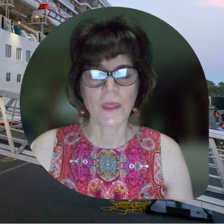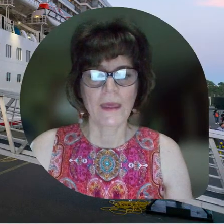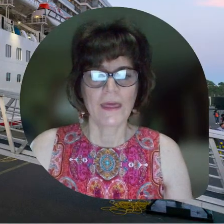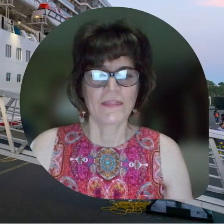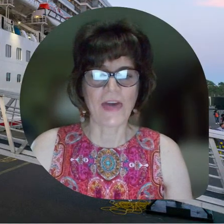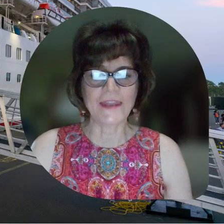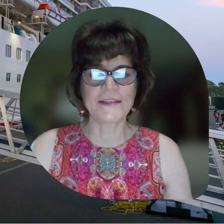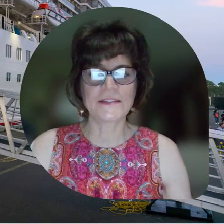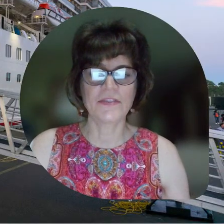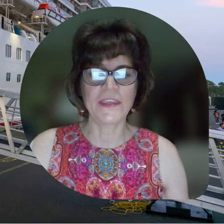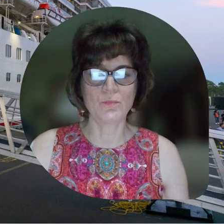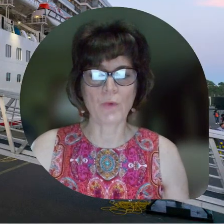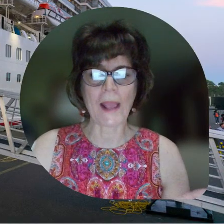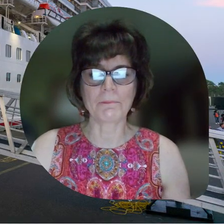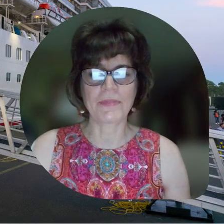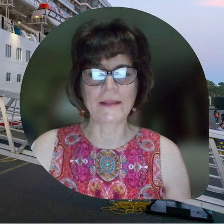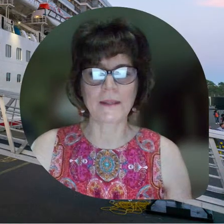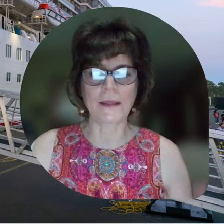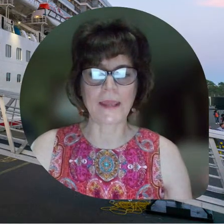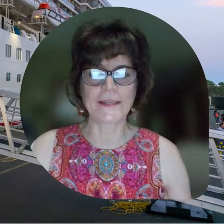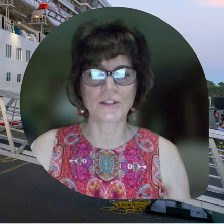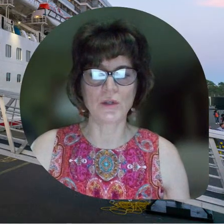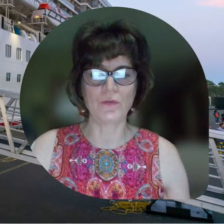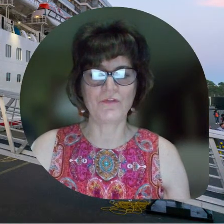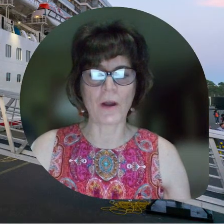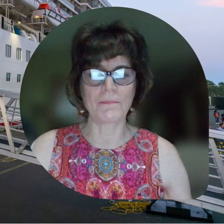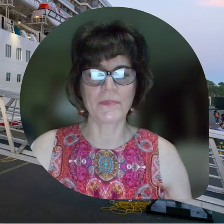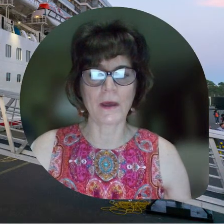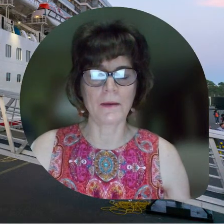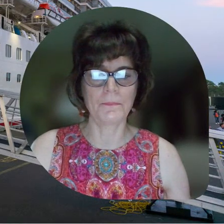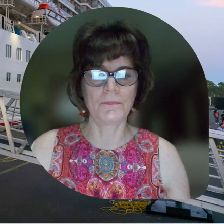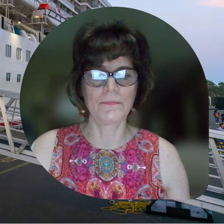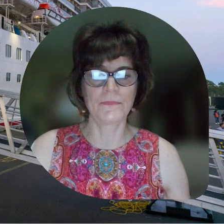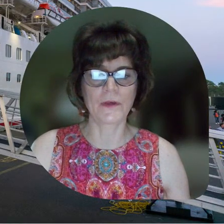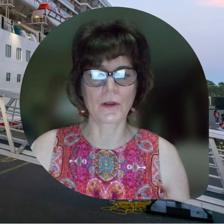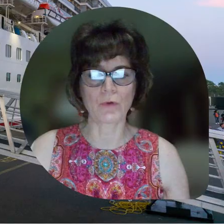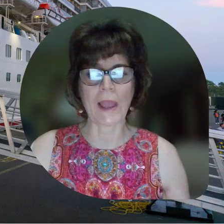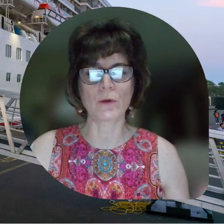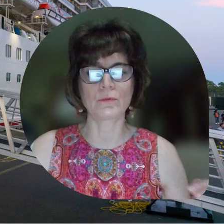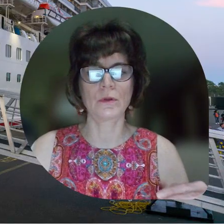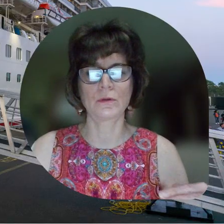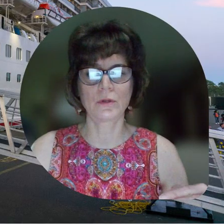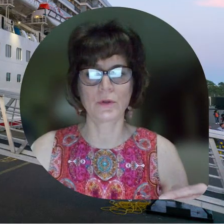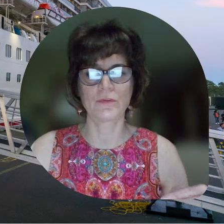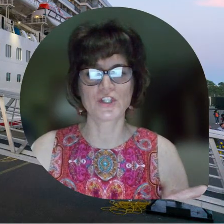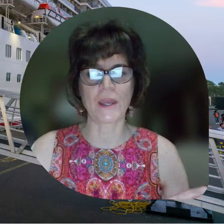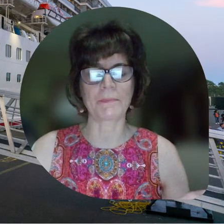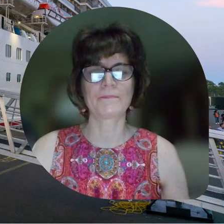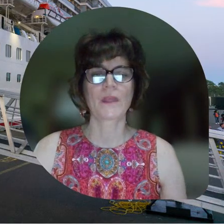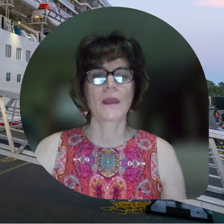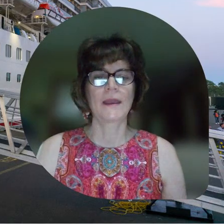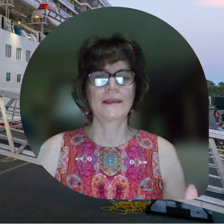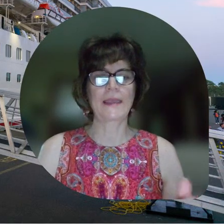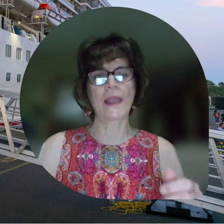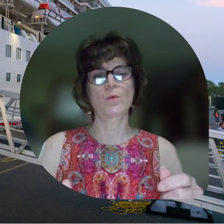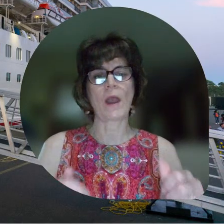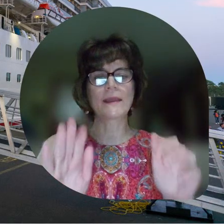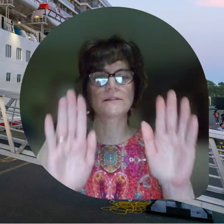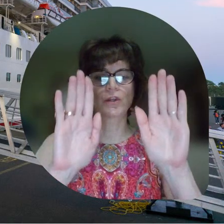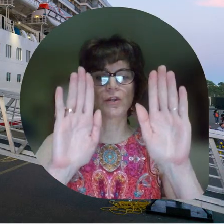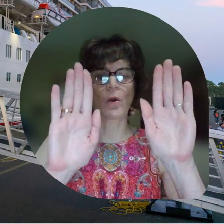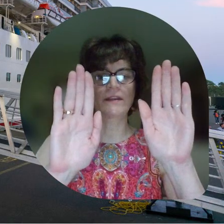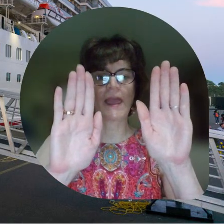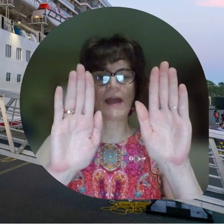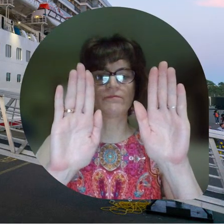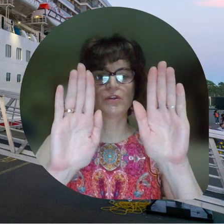Gangway. That is the ramp that takes you from the ground to the ship. Gangway.